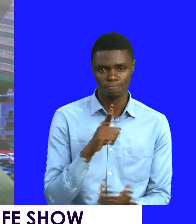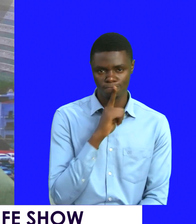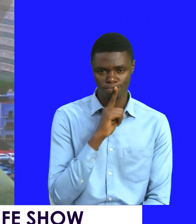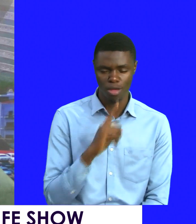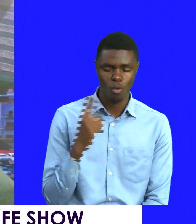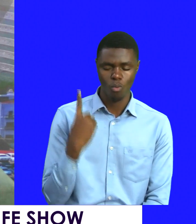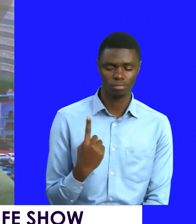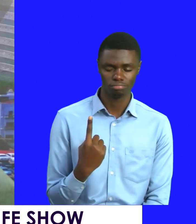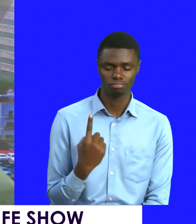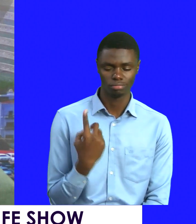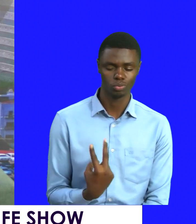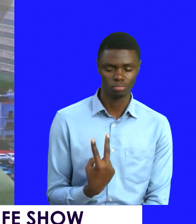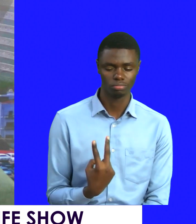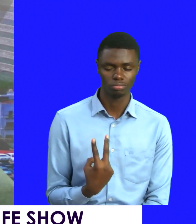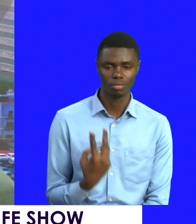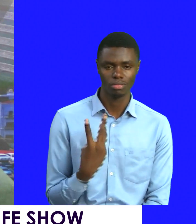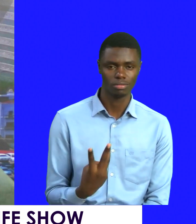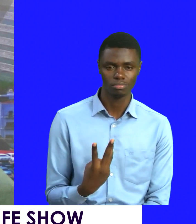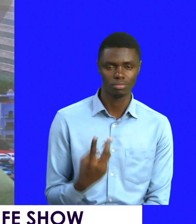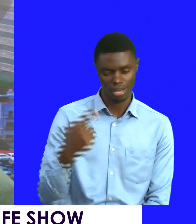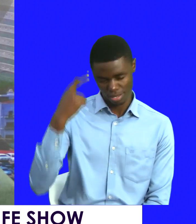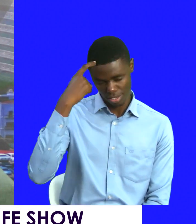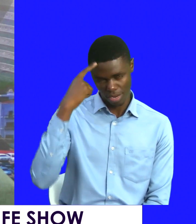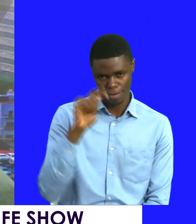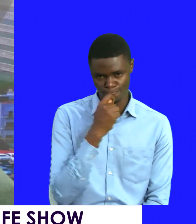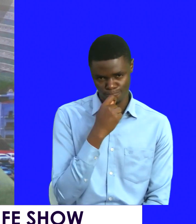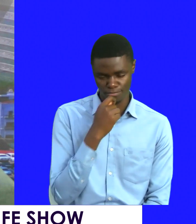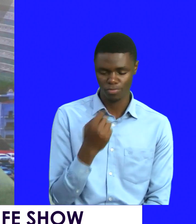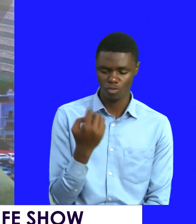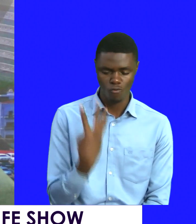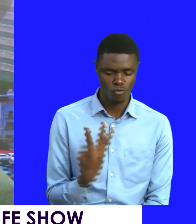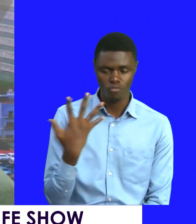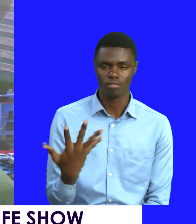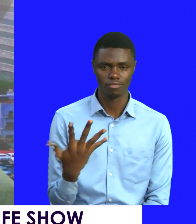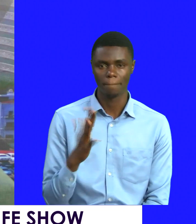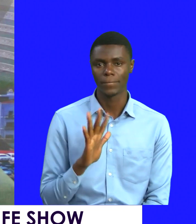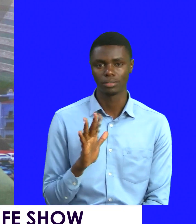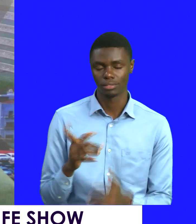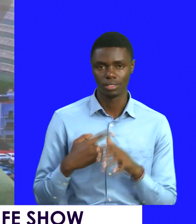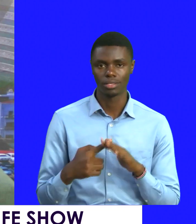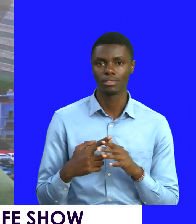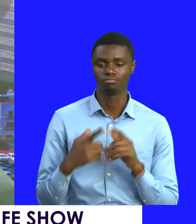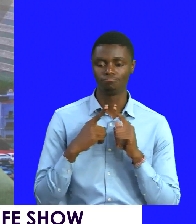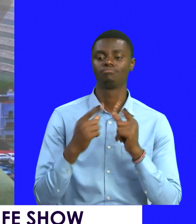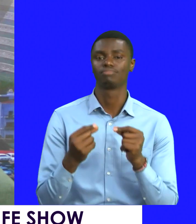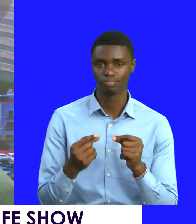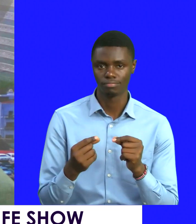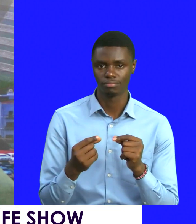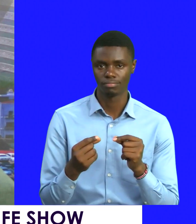1, 2, 3, 4, 5. Then speak.